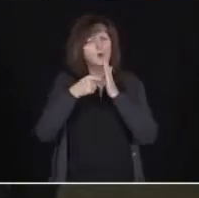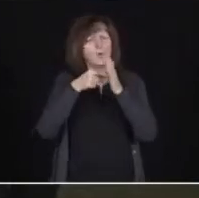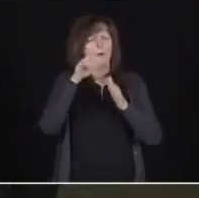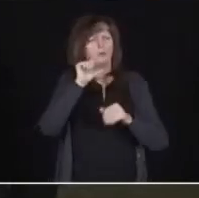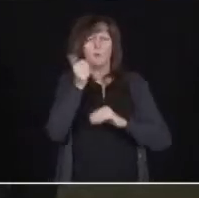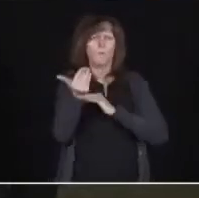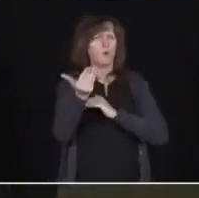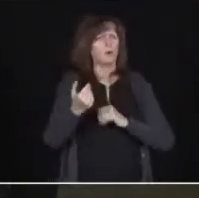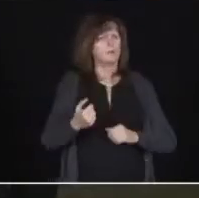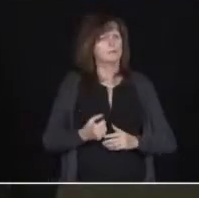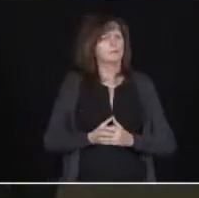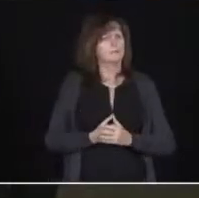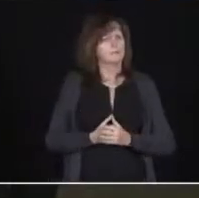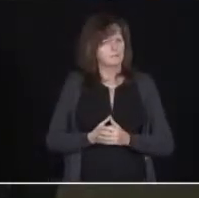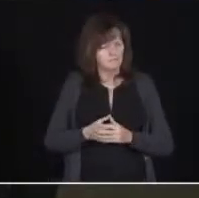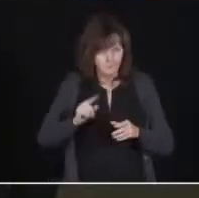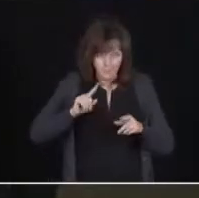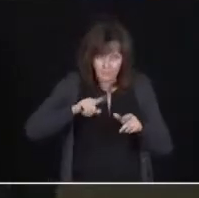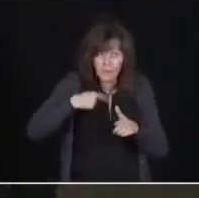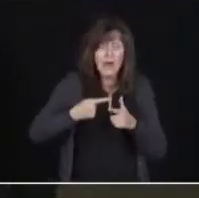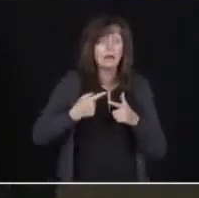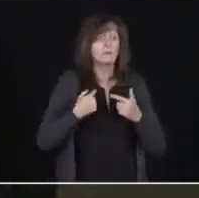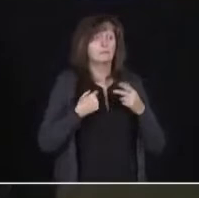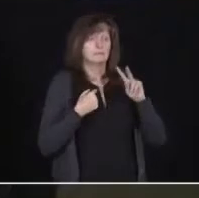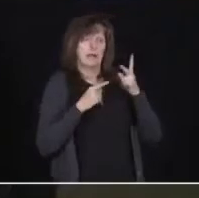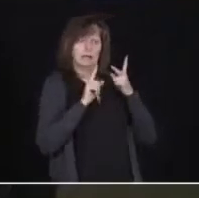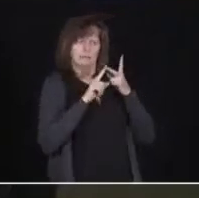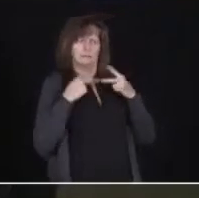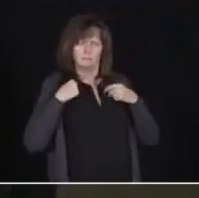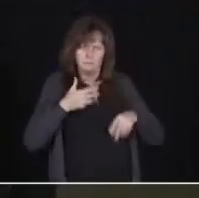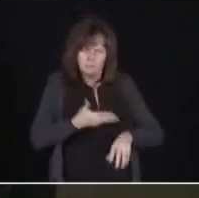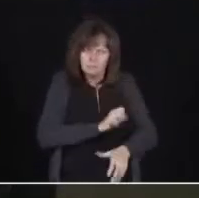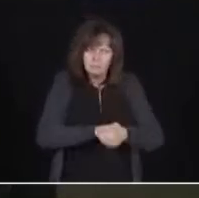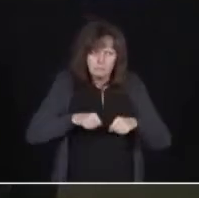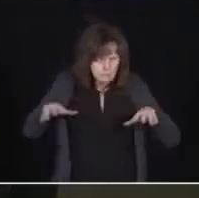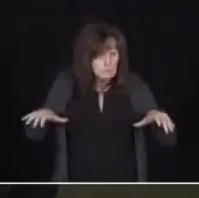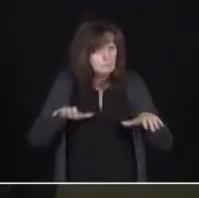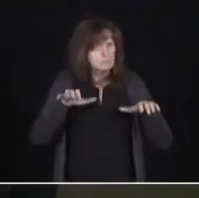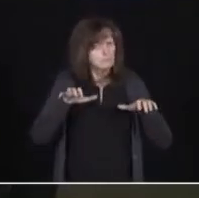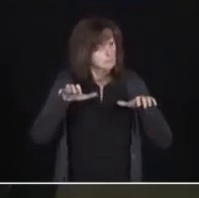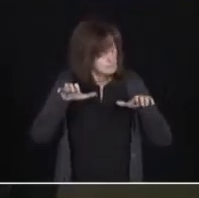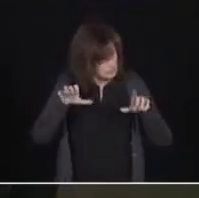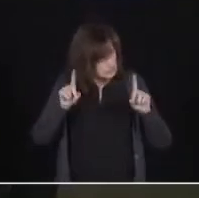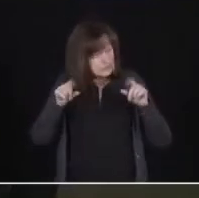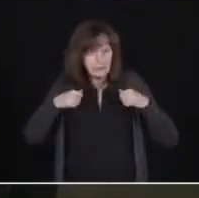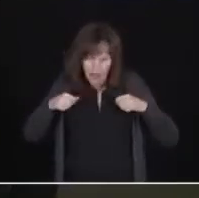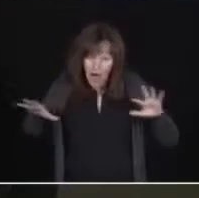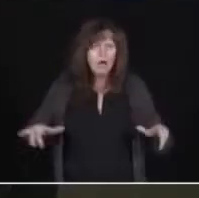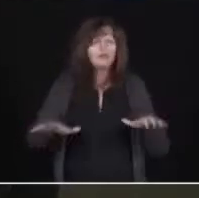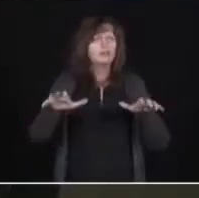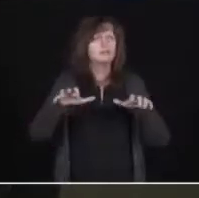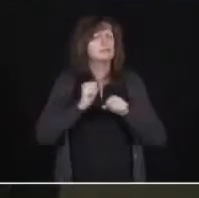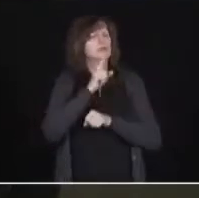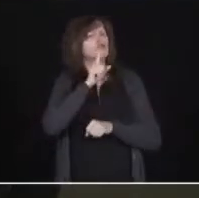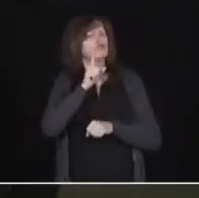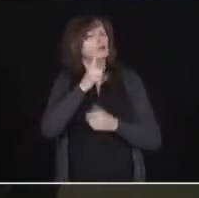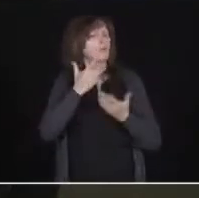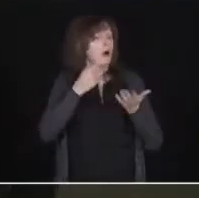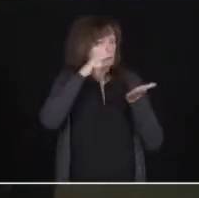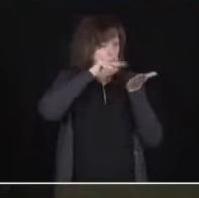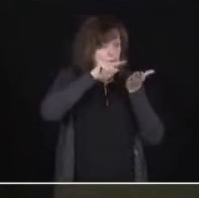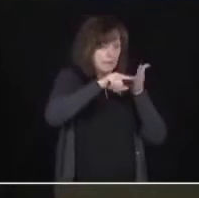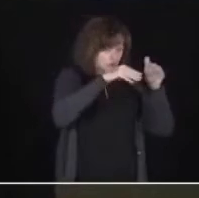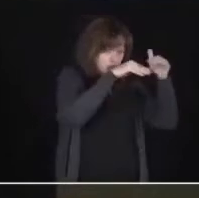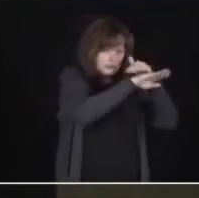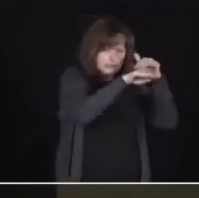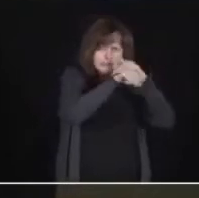then we have to take action. We took action immediately, making sure that we had the inspectors go in there to inspect